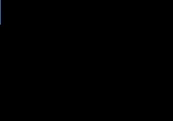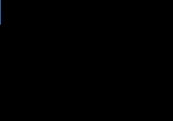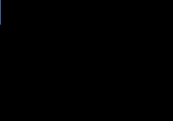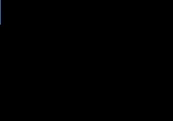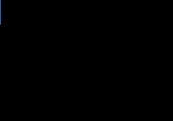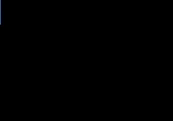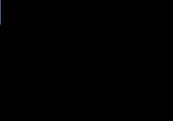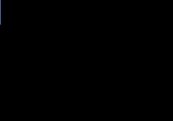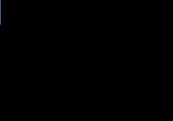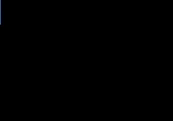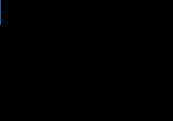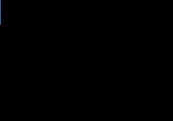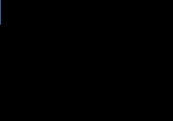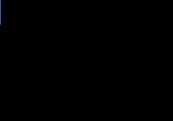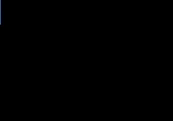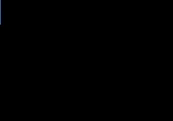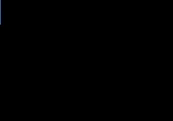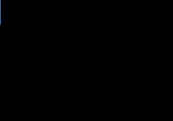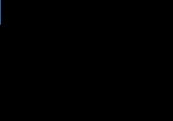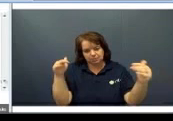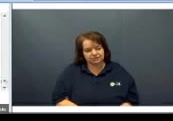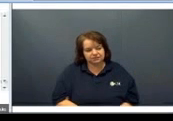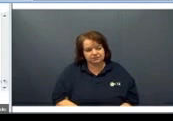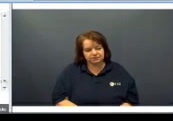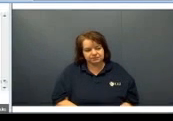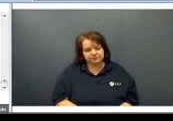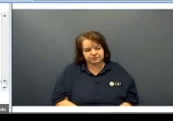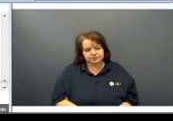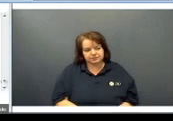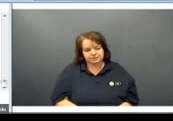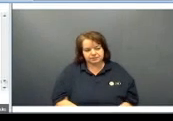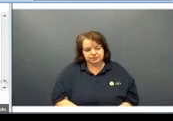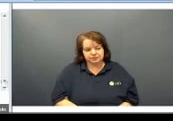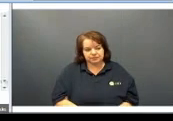of providing direct assistance. And that would be expected.